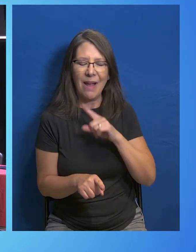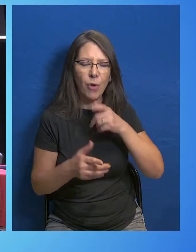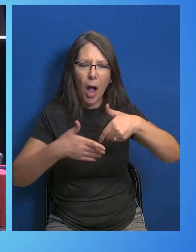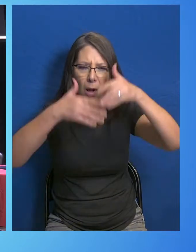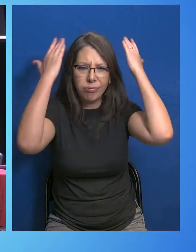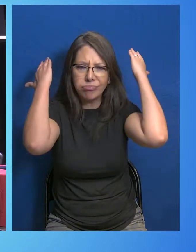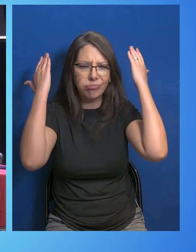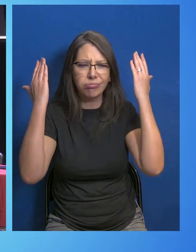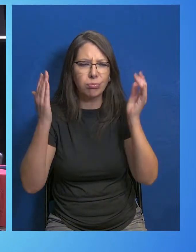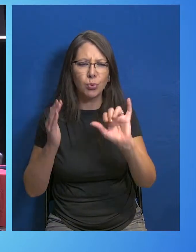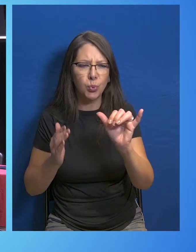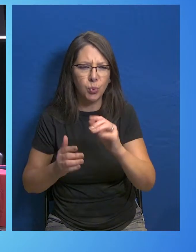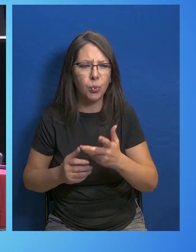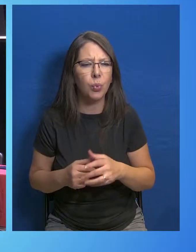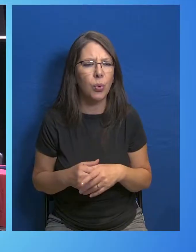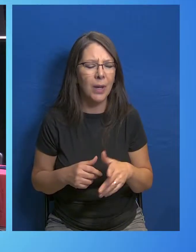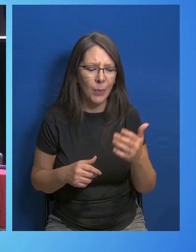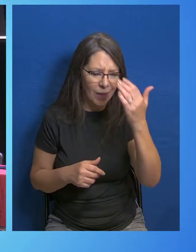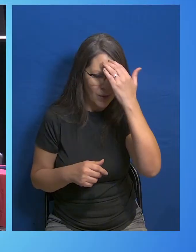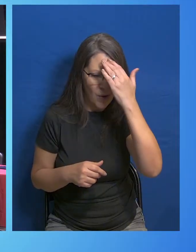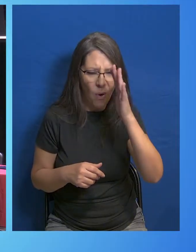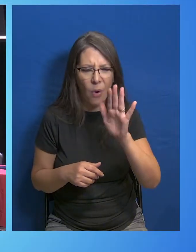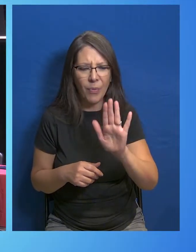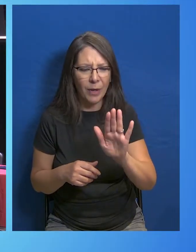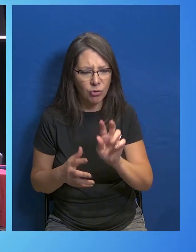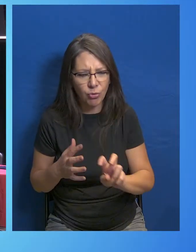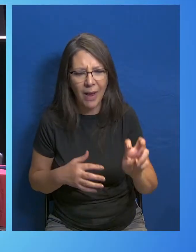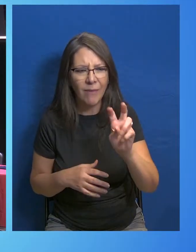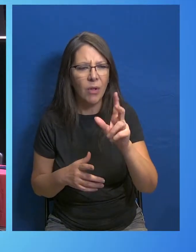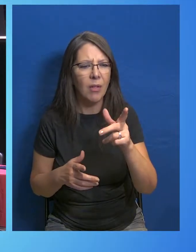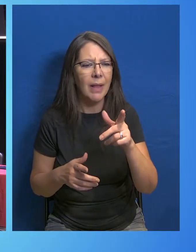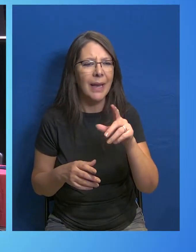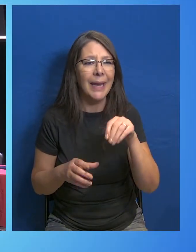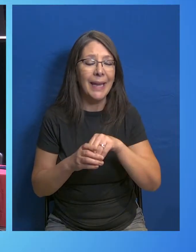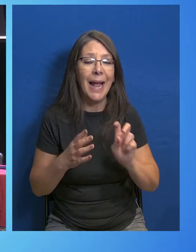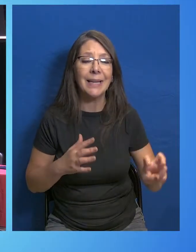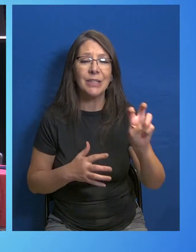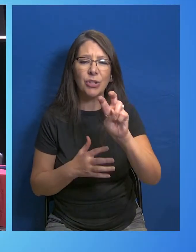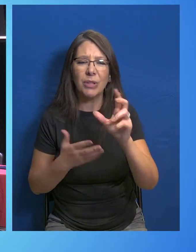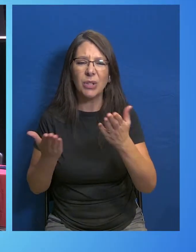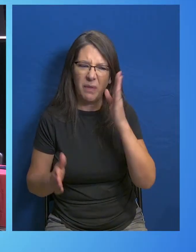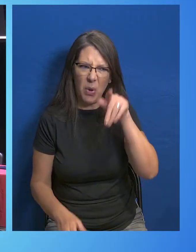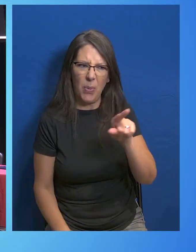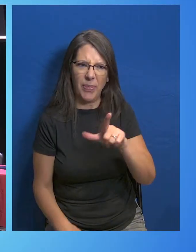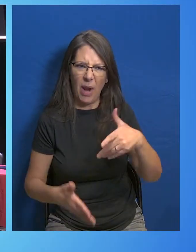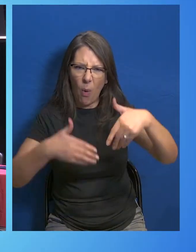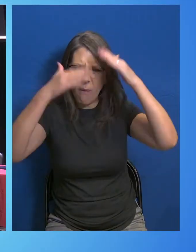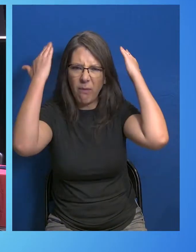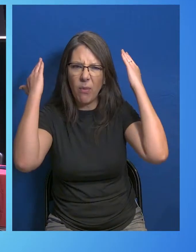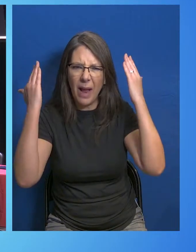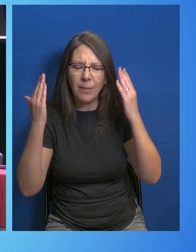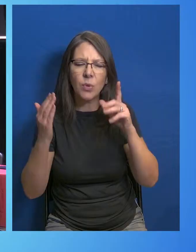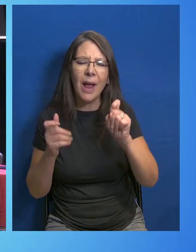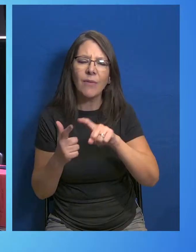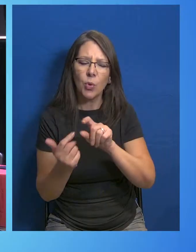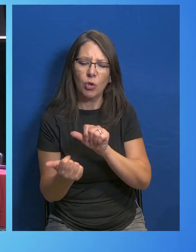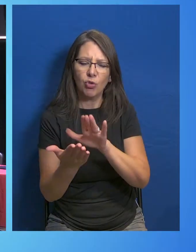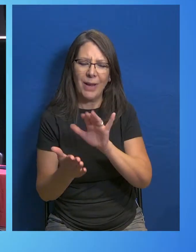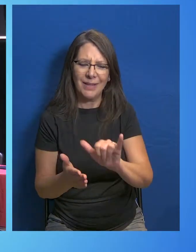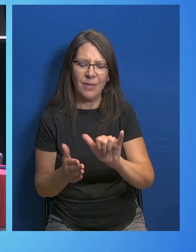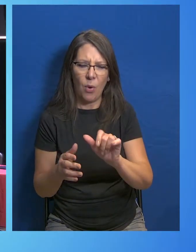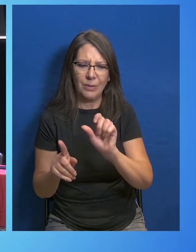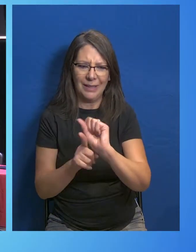their caseloads are, their travels, especially our friends in itinerant services. So addressing those dynamics to get that